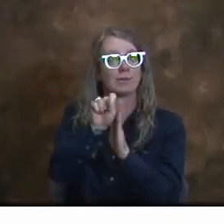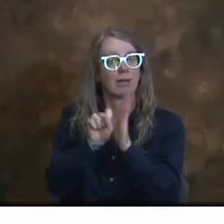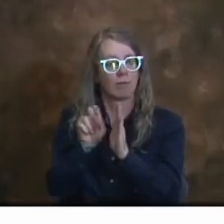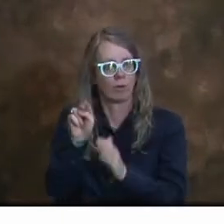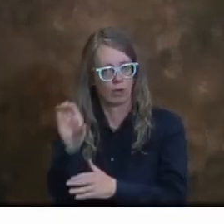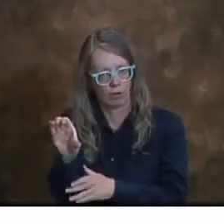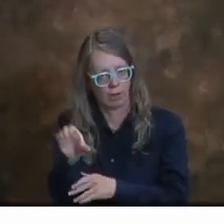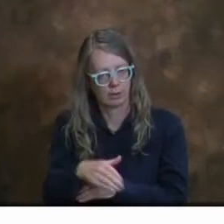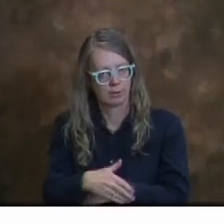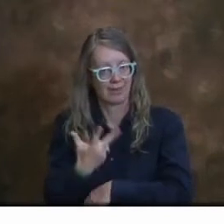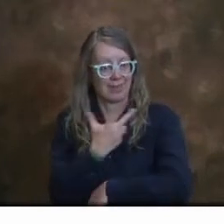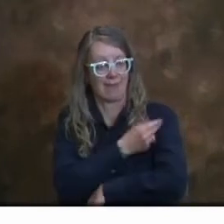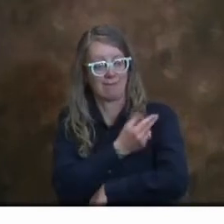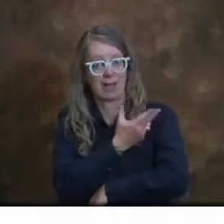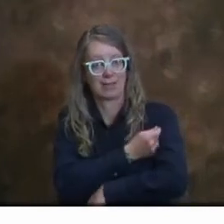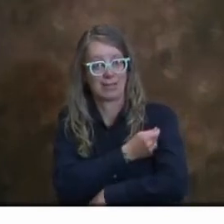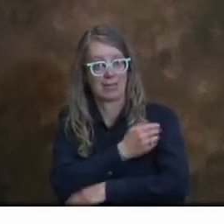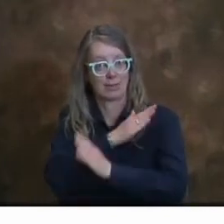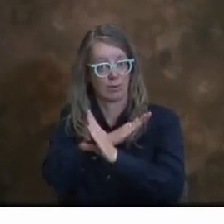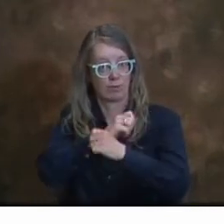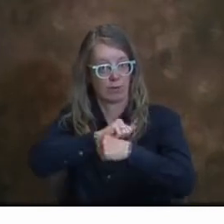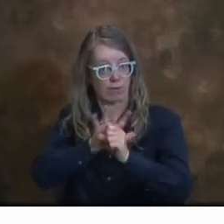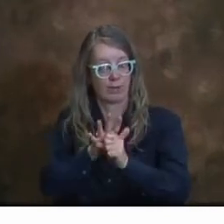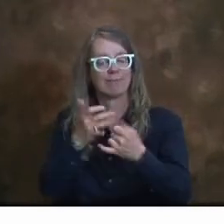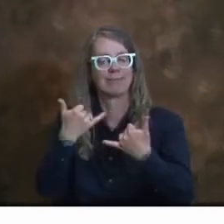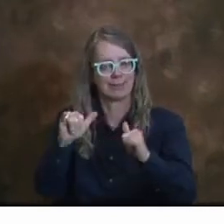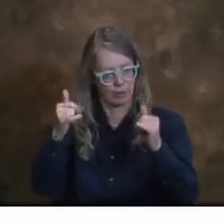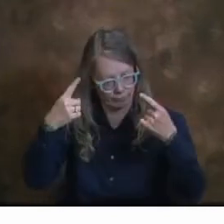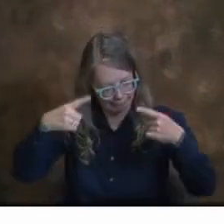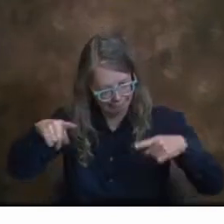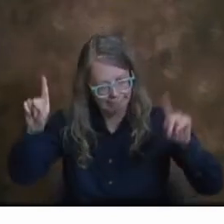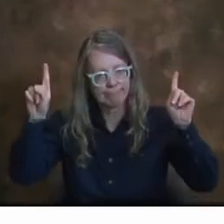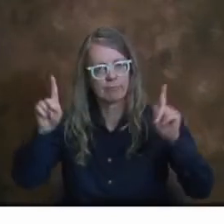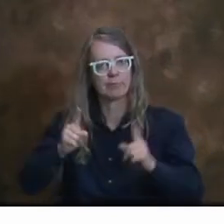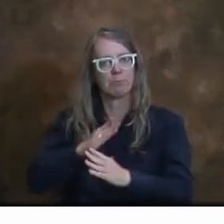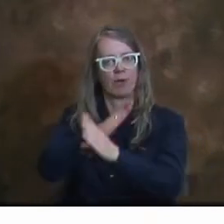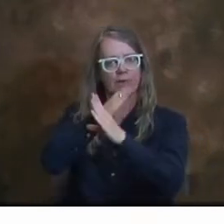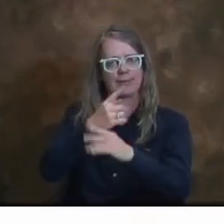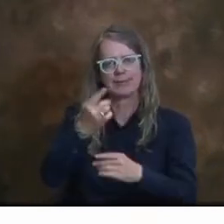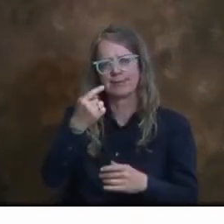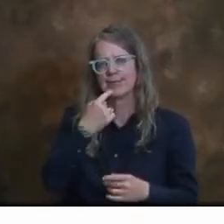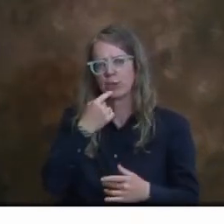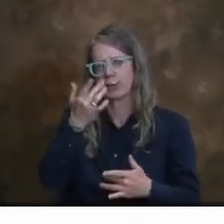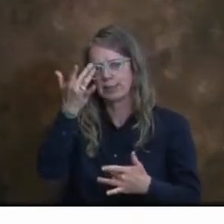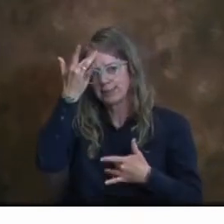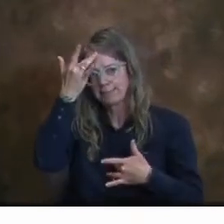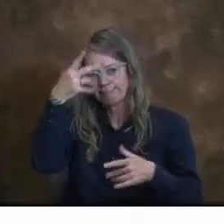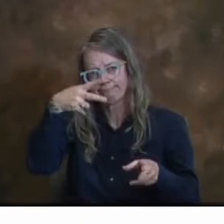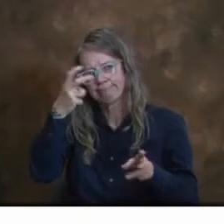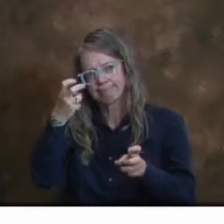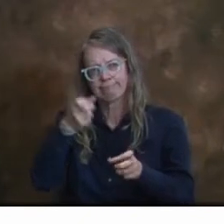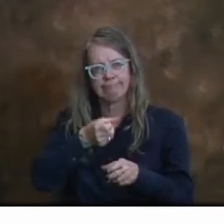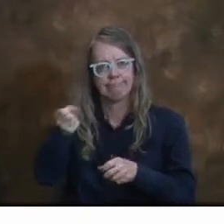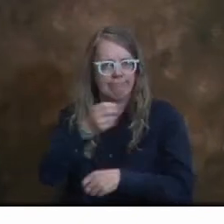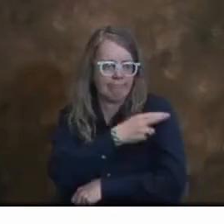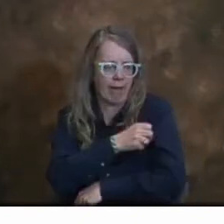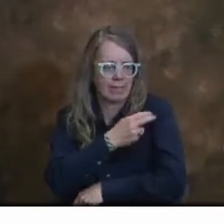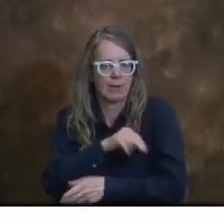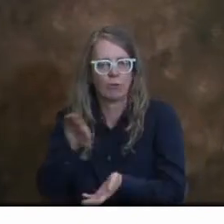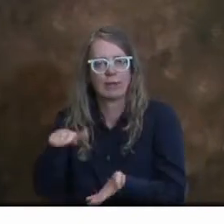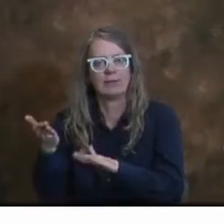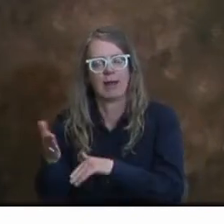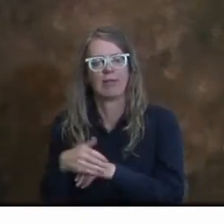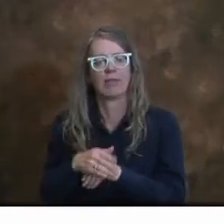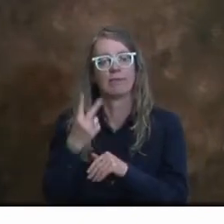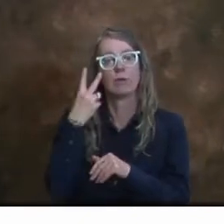are continuing to demonstrate their effectiveness in preventing infection, severe illness, and hospitalization and death. Almost 70%, if you look